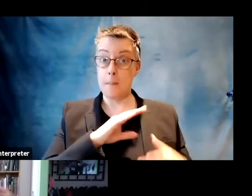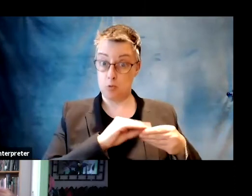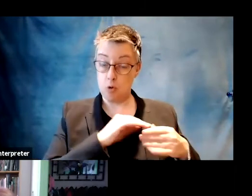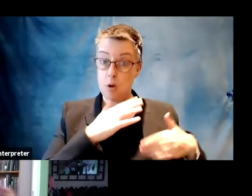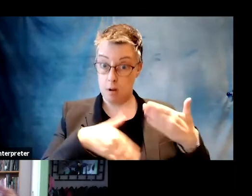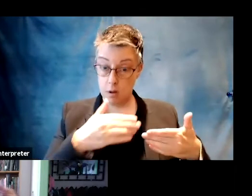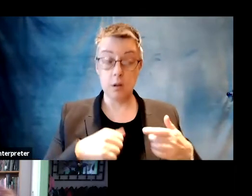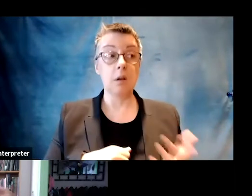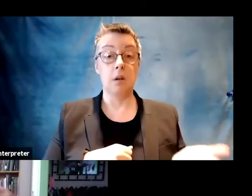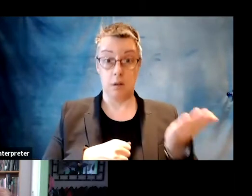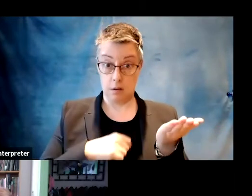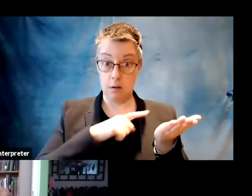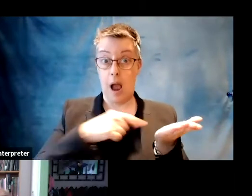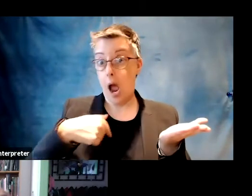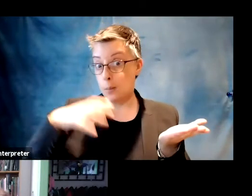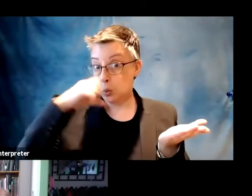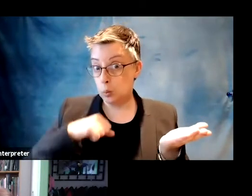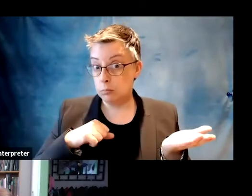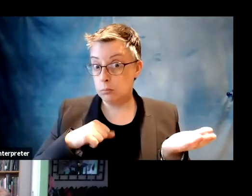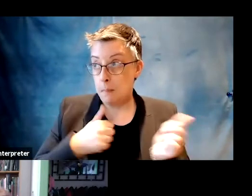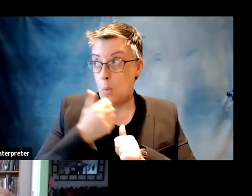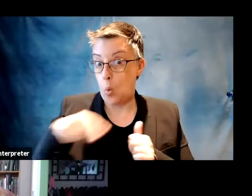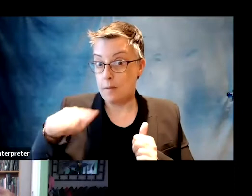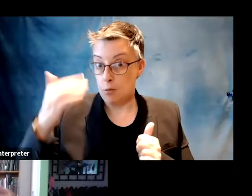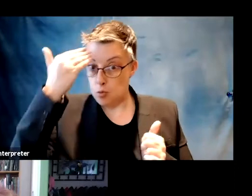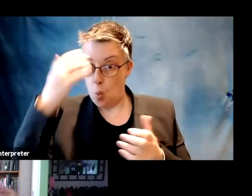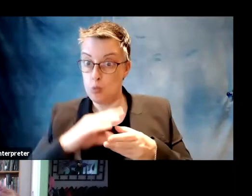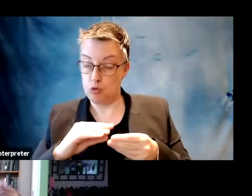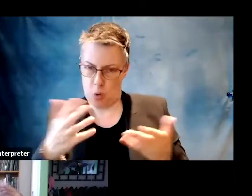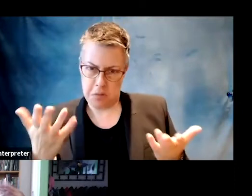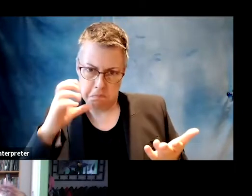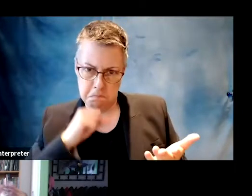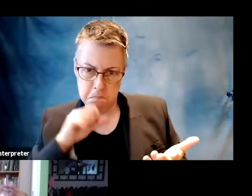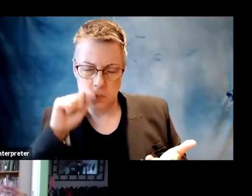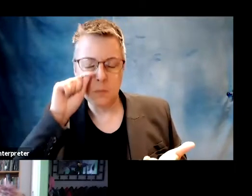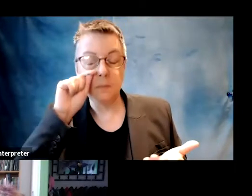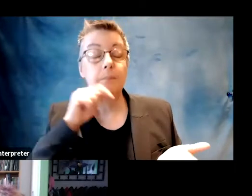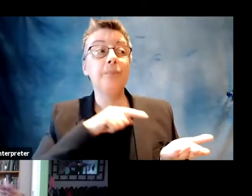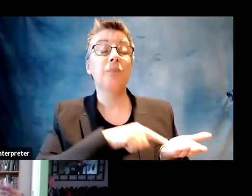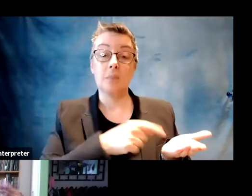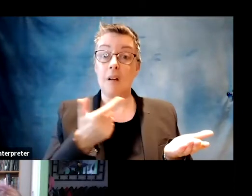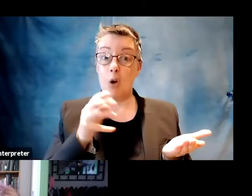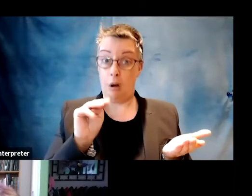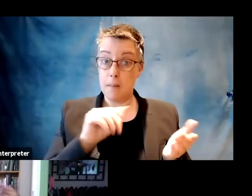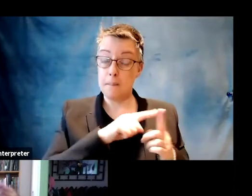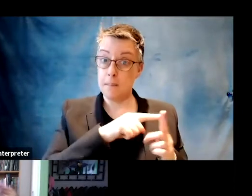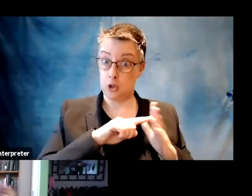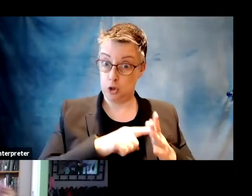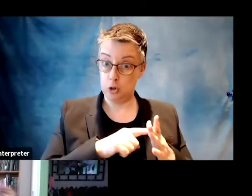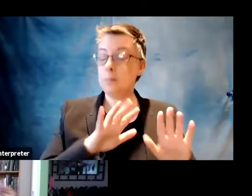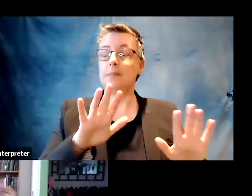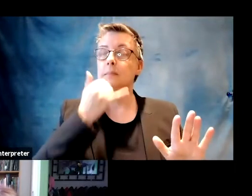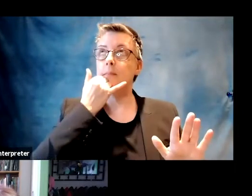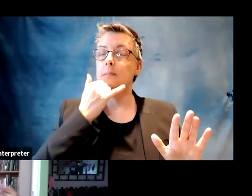Golem, which I'm going to assume most of us out there know the story. Um, once the Golem starts, stops,